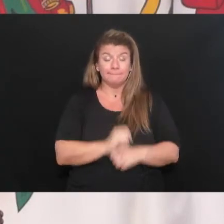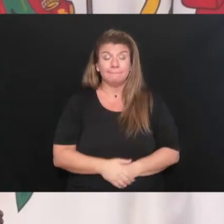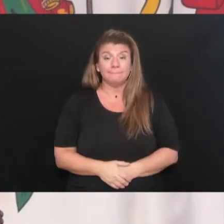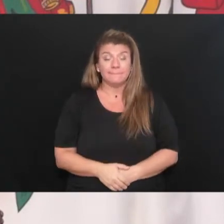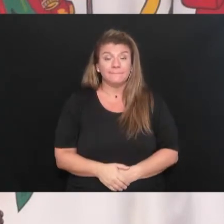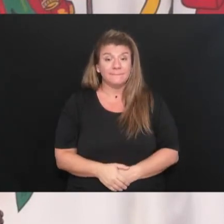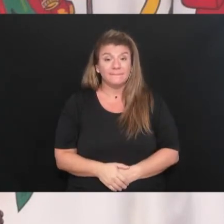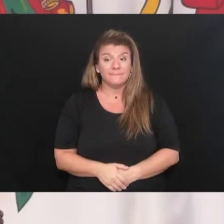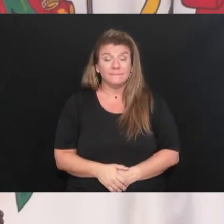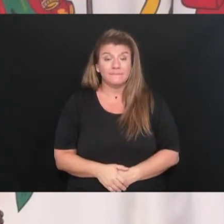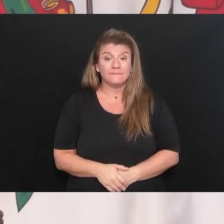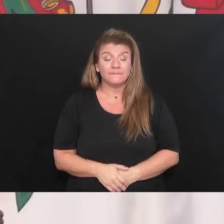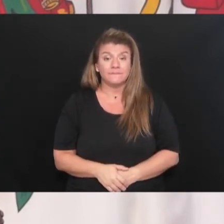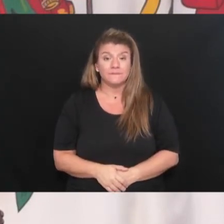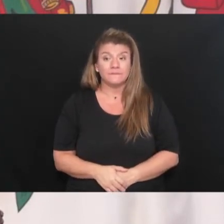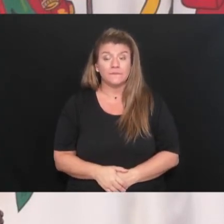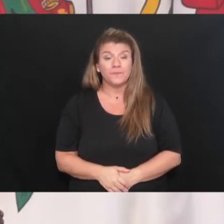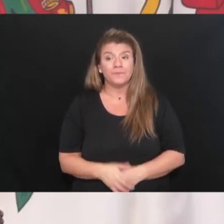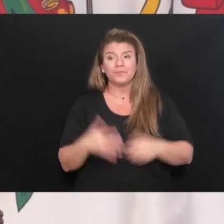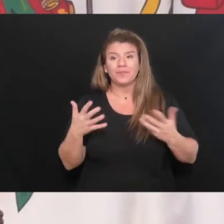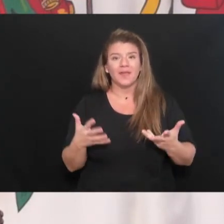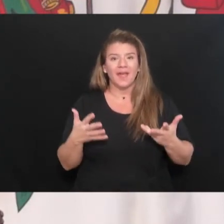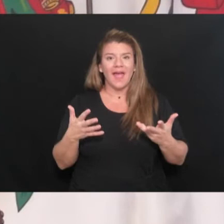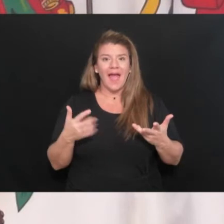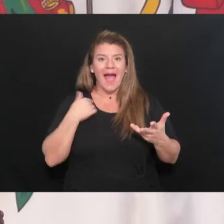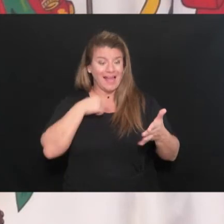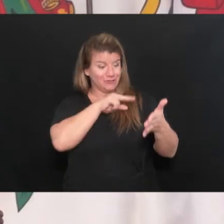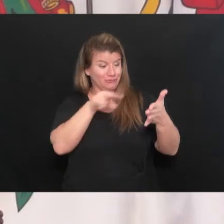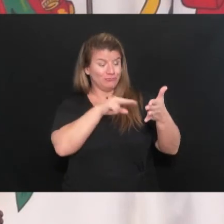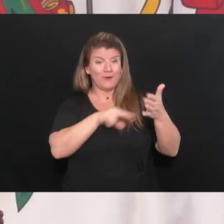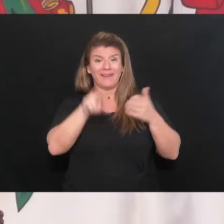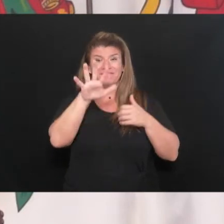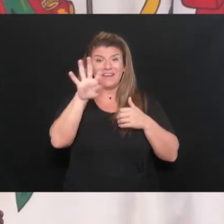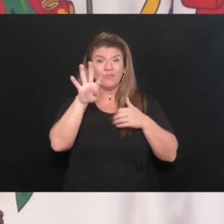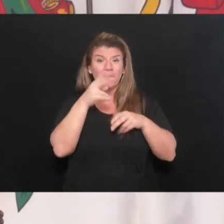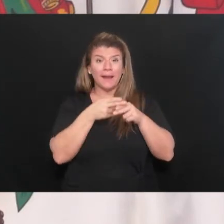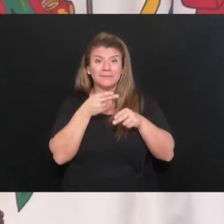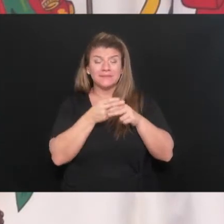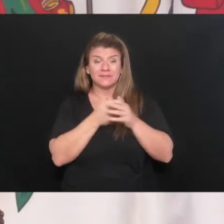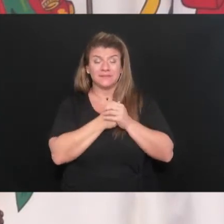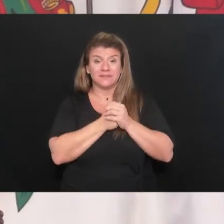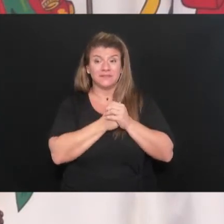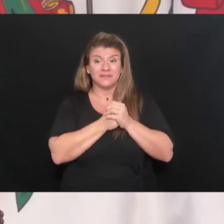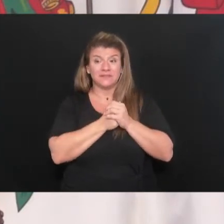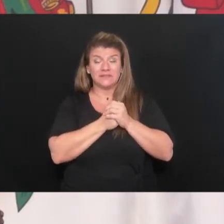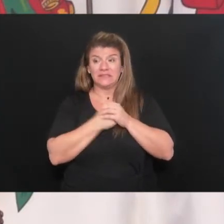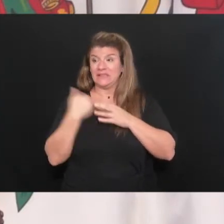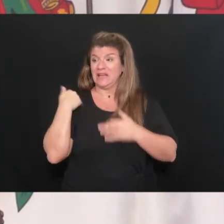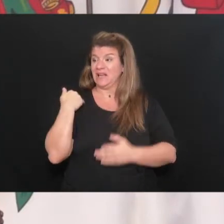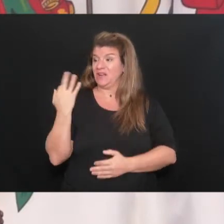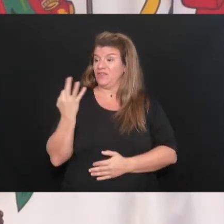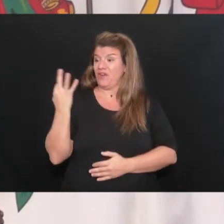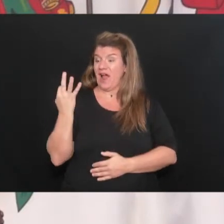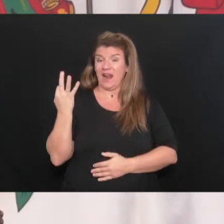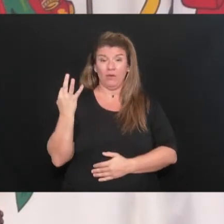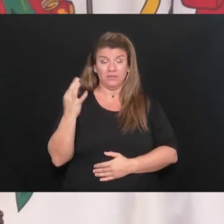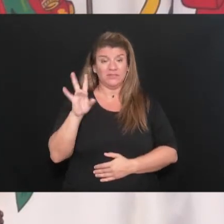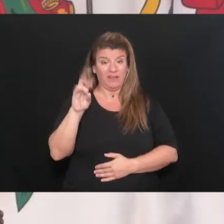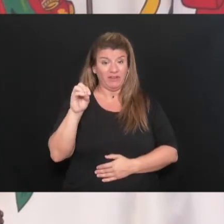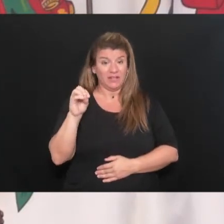You know, we just read 54. The other day, last day, I think we were here at